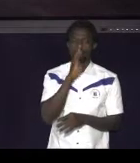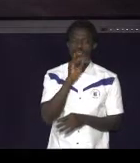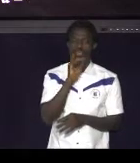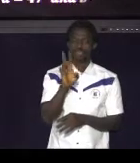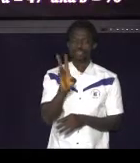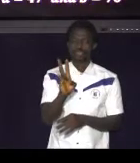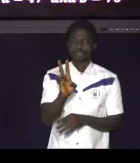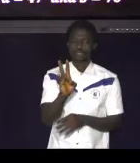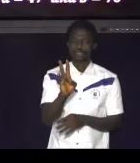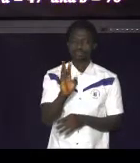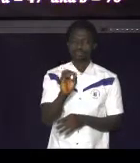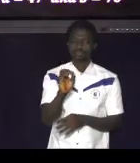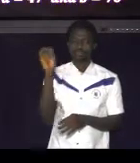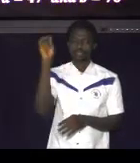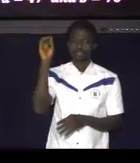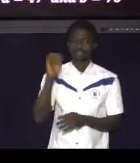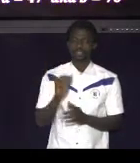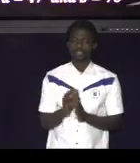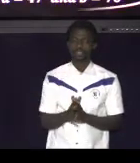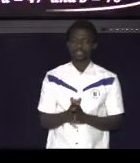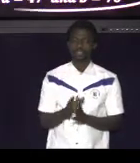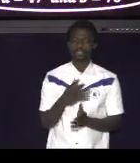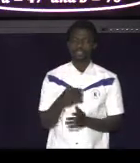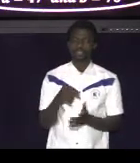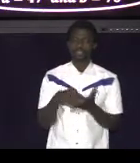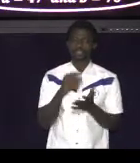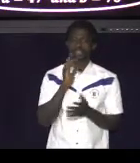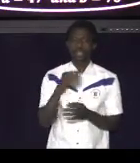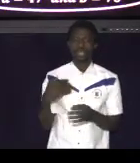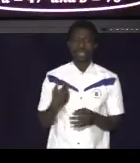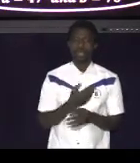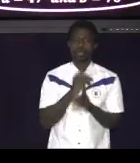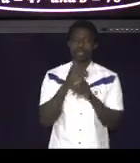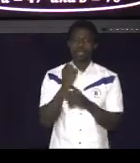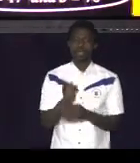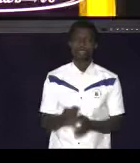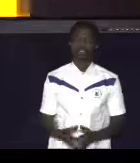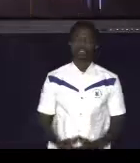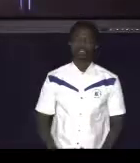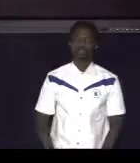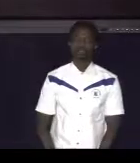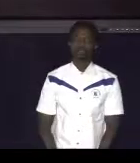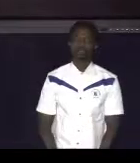70 degrees. So A is 47, B is 70 degrees, and these are our answers.